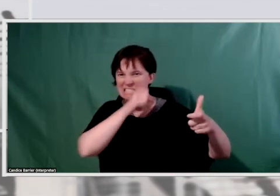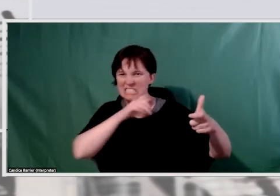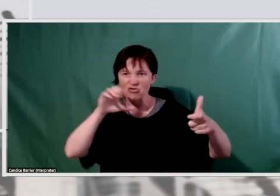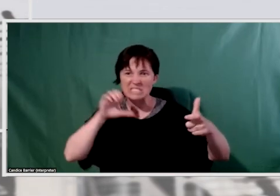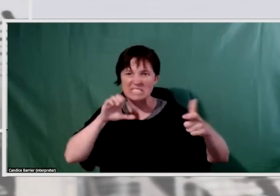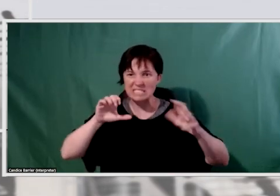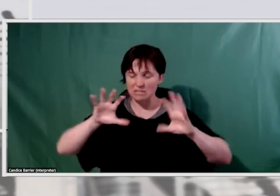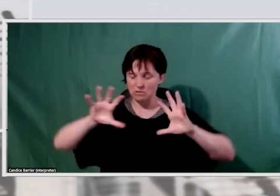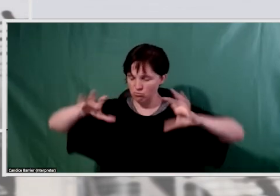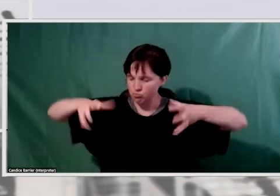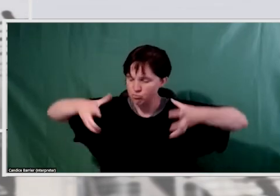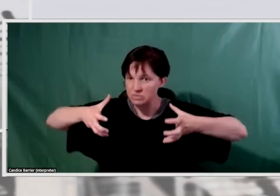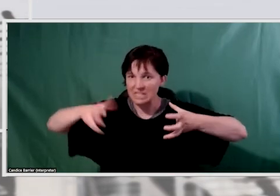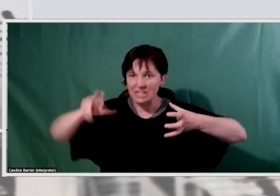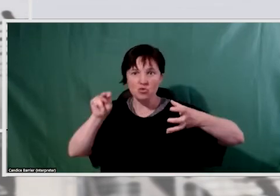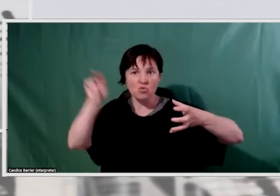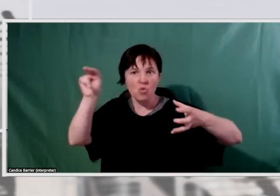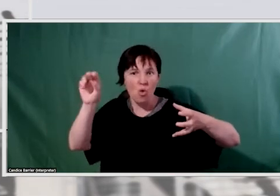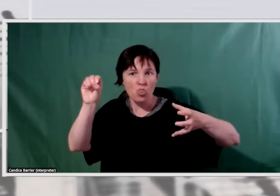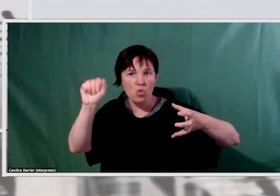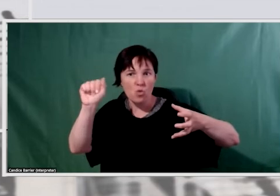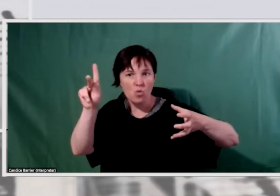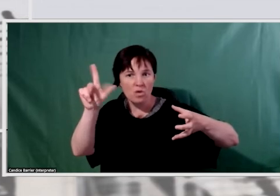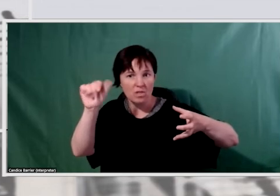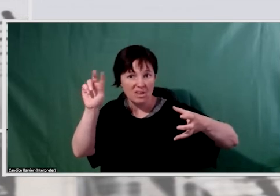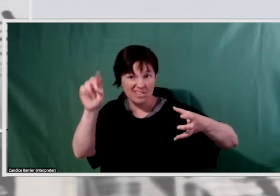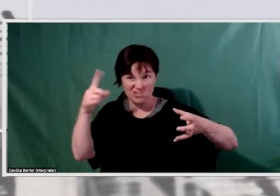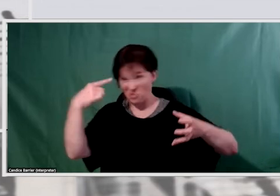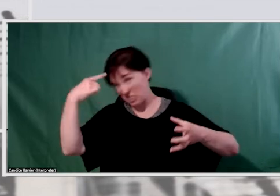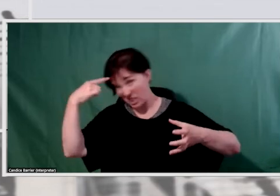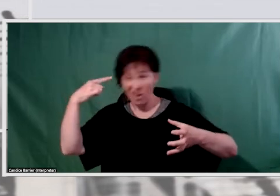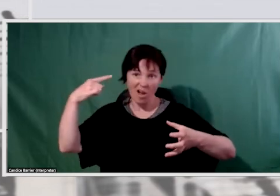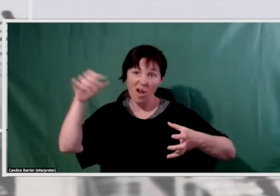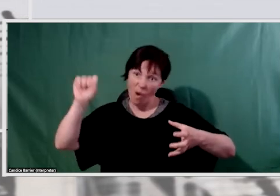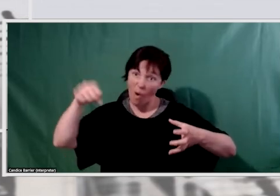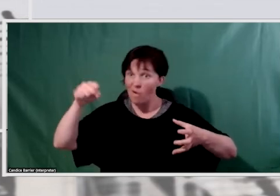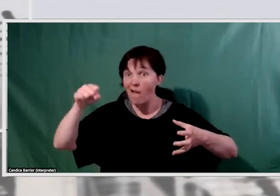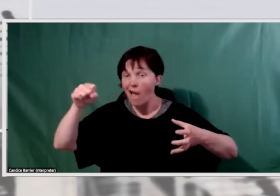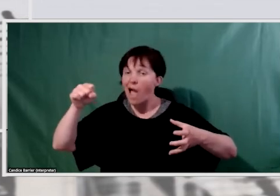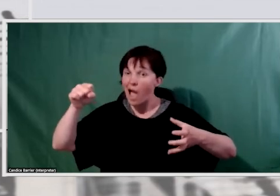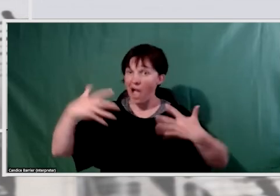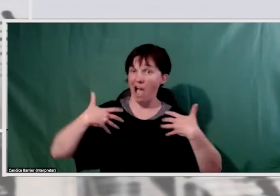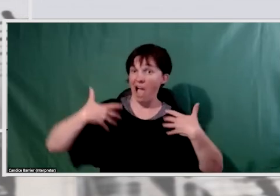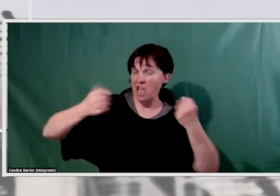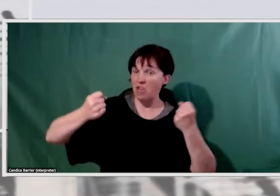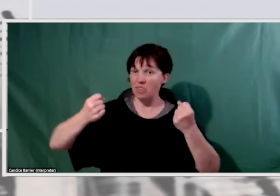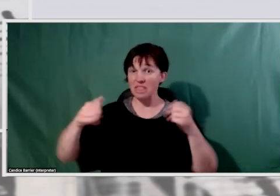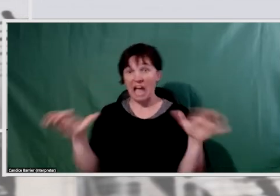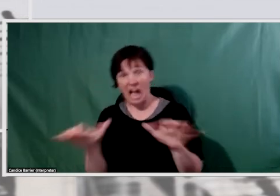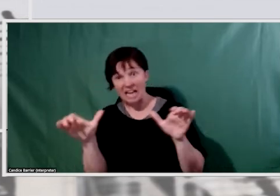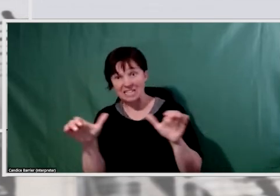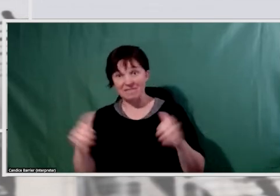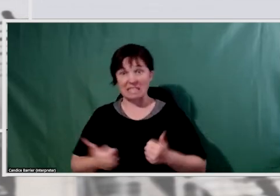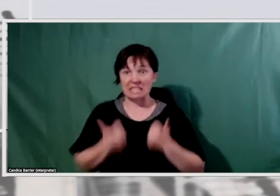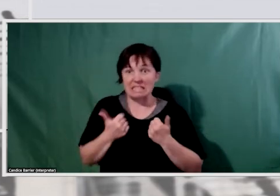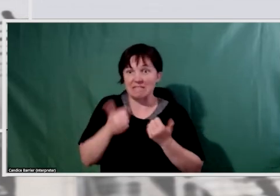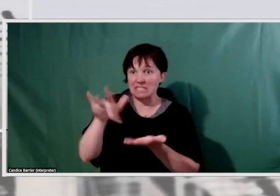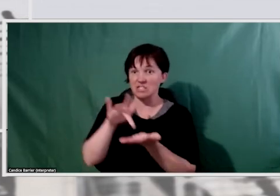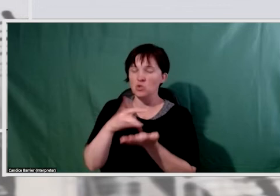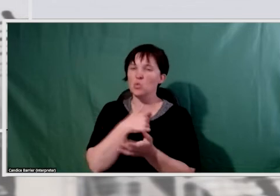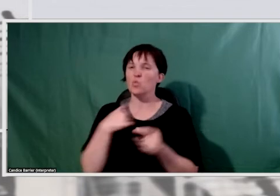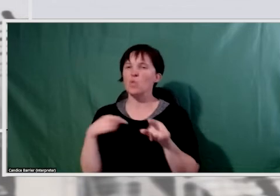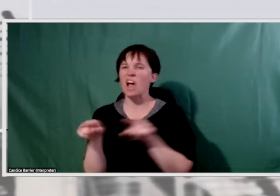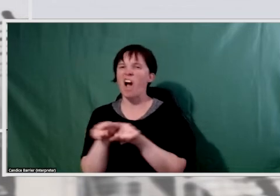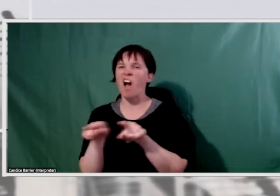population in North Oakland. So you would think, oh yeah, healthy, active living center. However, we also have